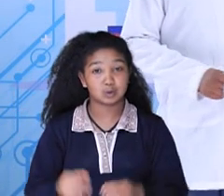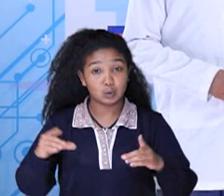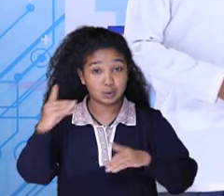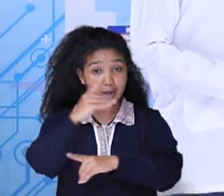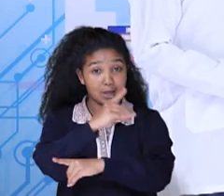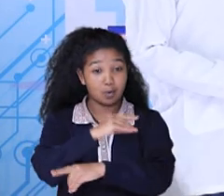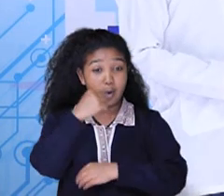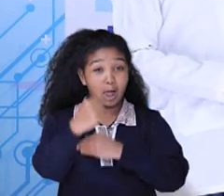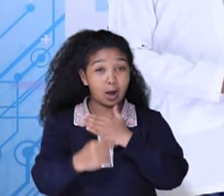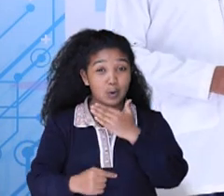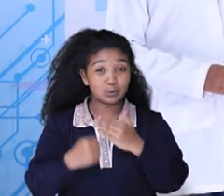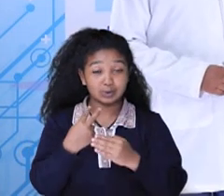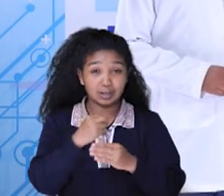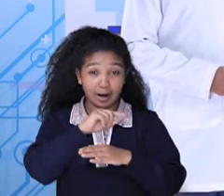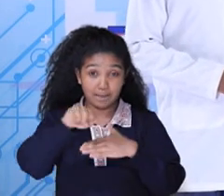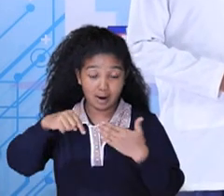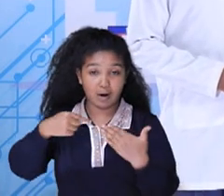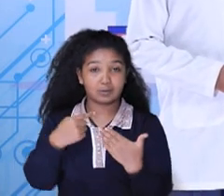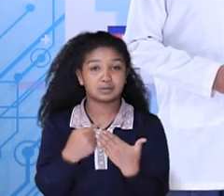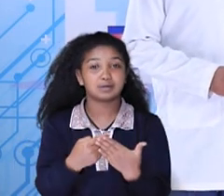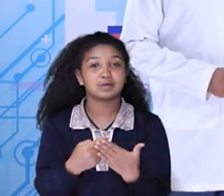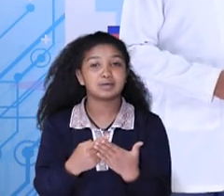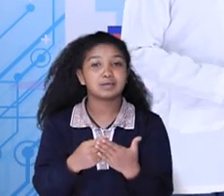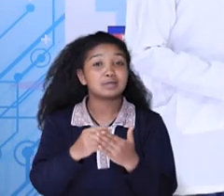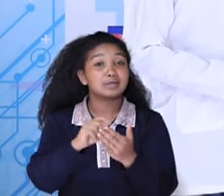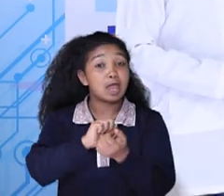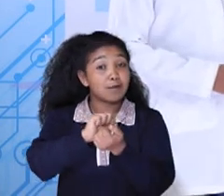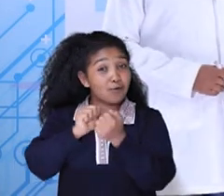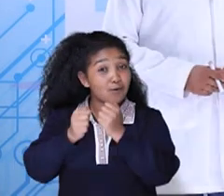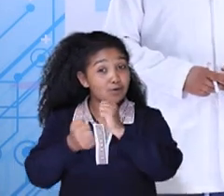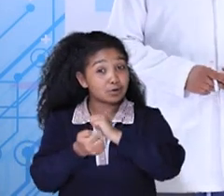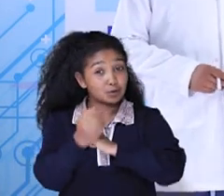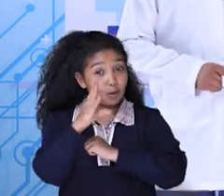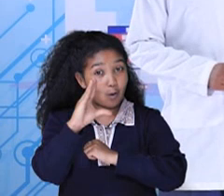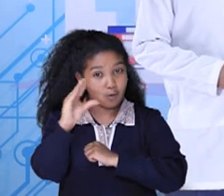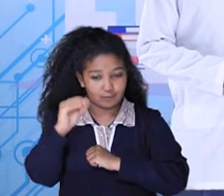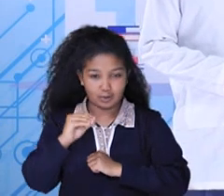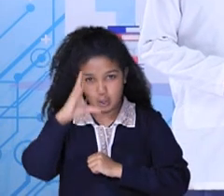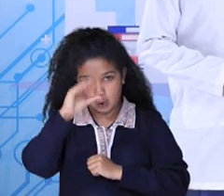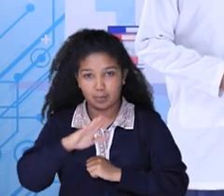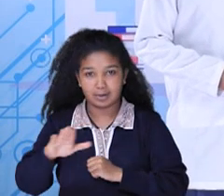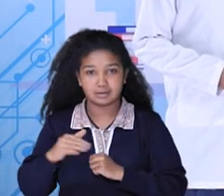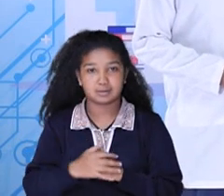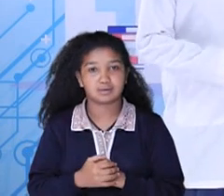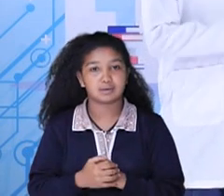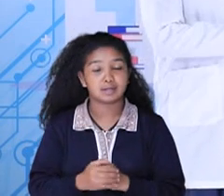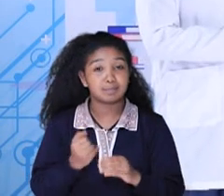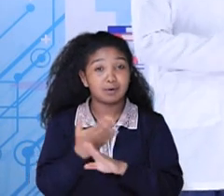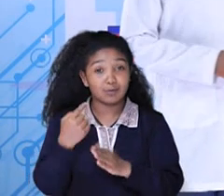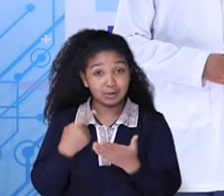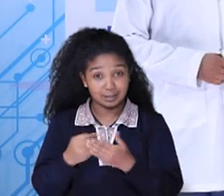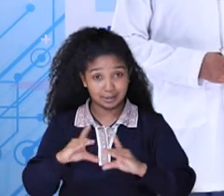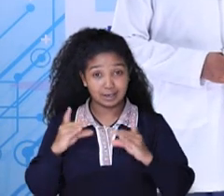Today we are going to see about the evolution of humans. Before